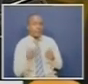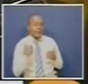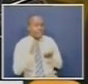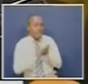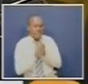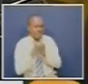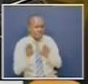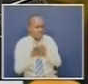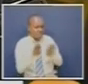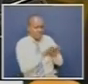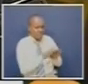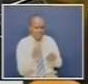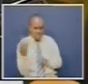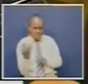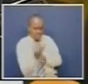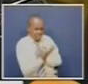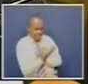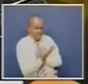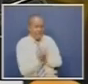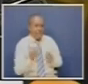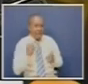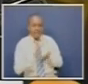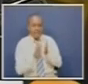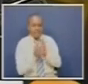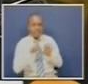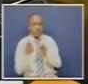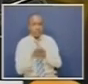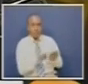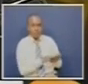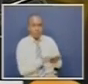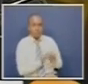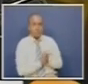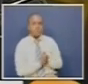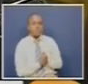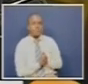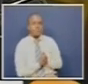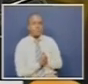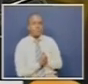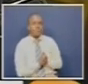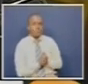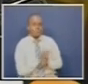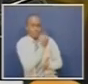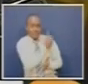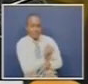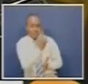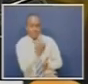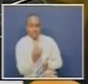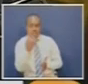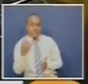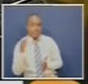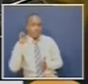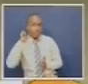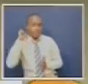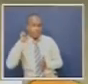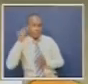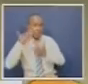common between Raila Odinga, Kalonzo Musyoka, and Moses Wetangula. Mm-hmm. Their political track record and